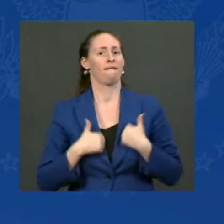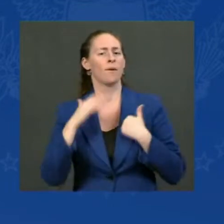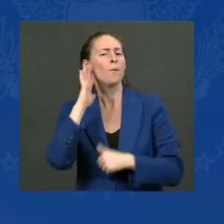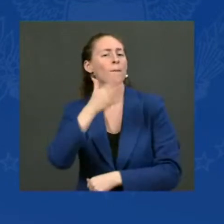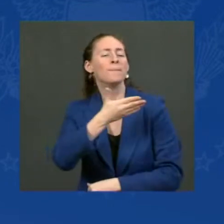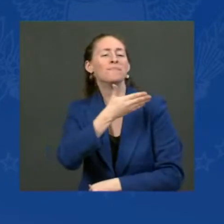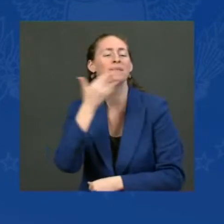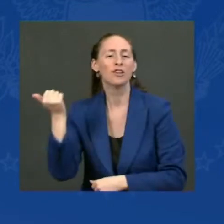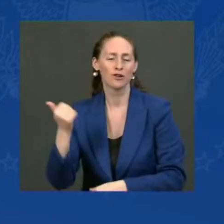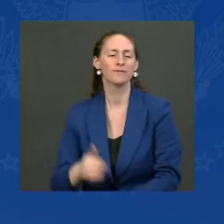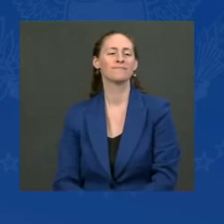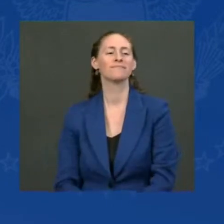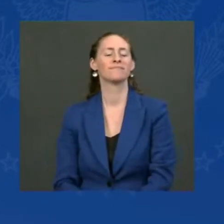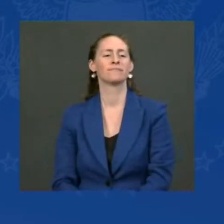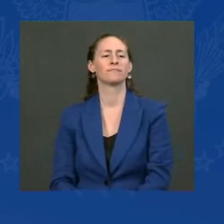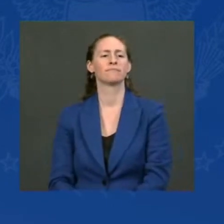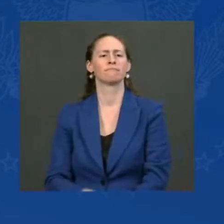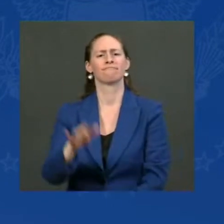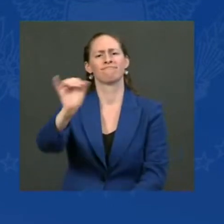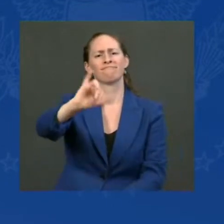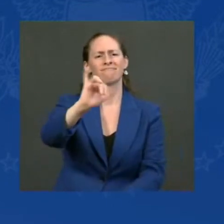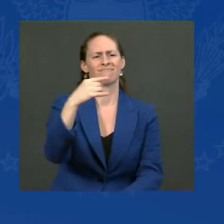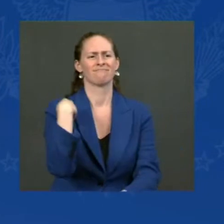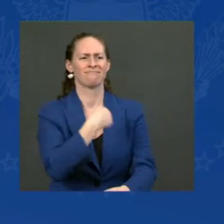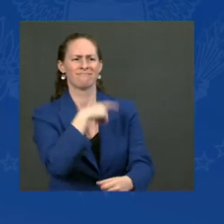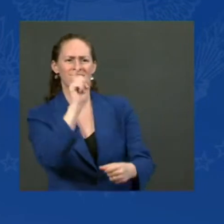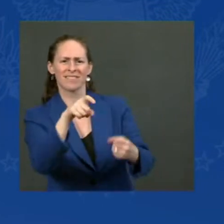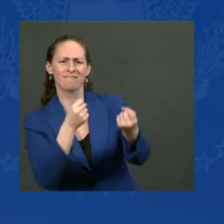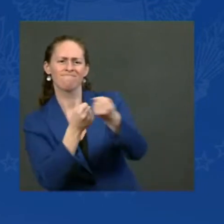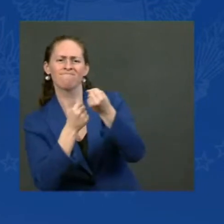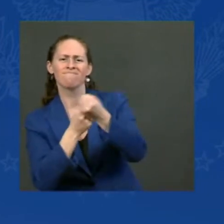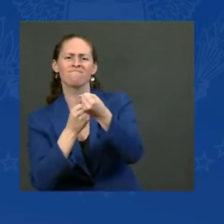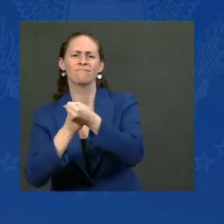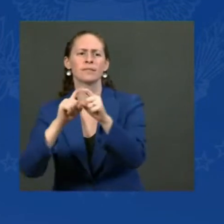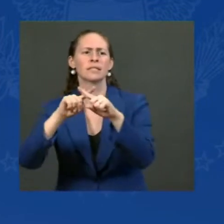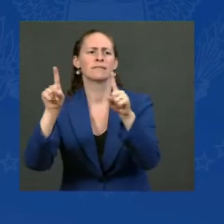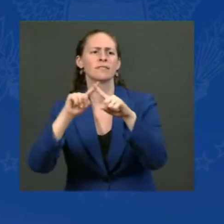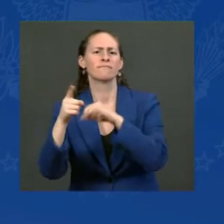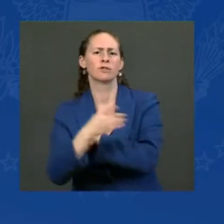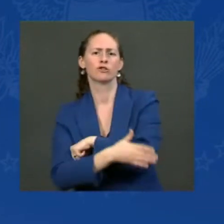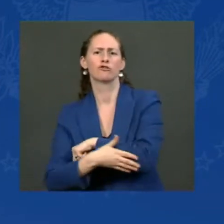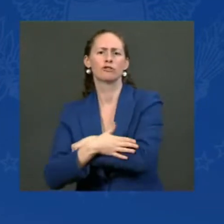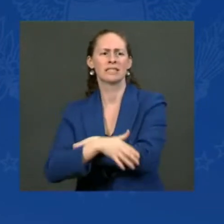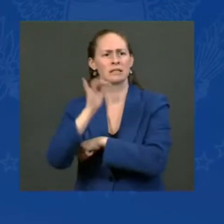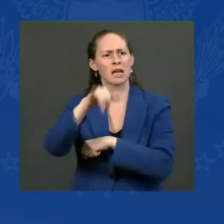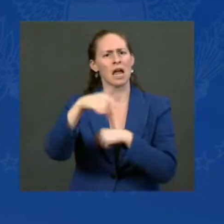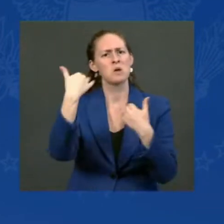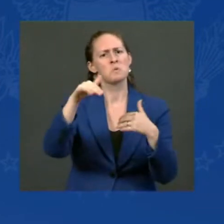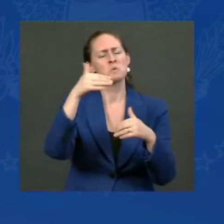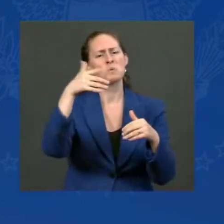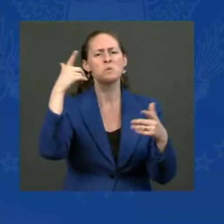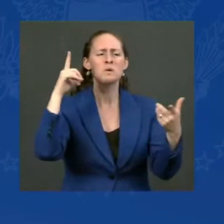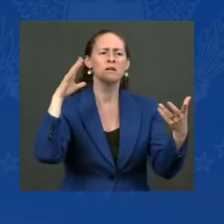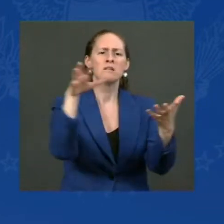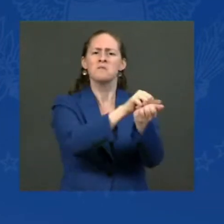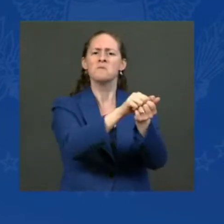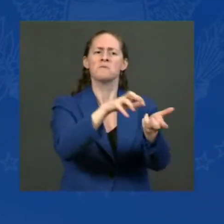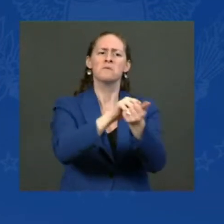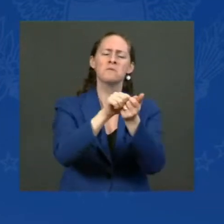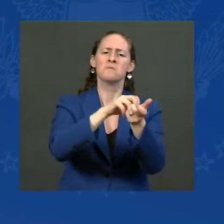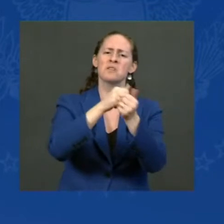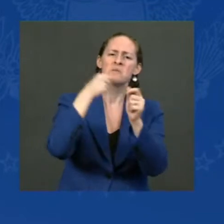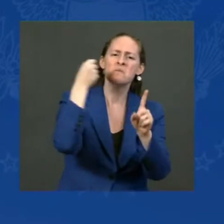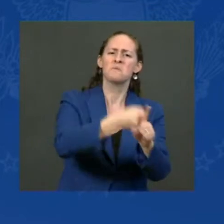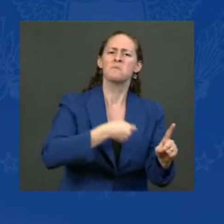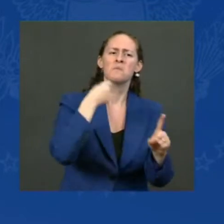have to support the countries and people that will be hit the hardest and that have the fewest resources to help them